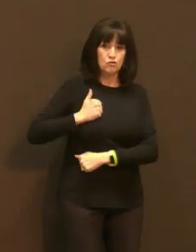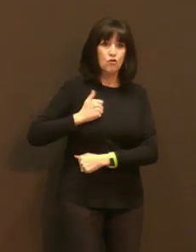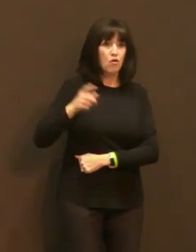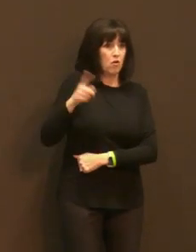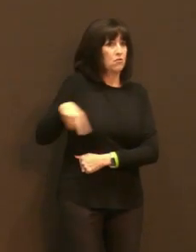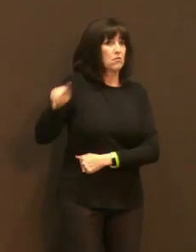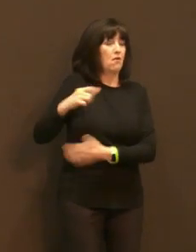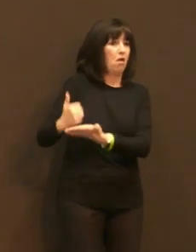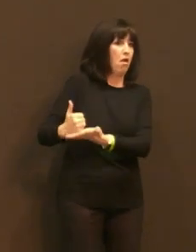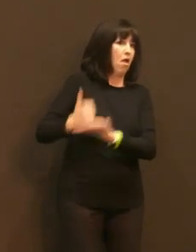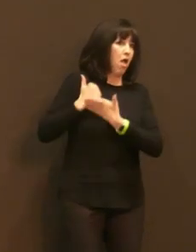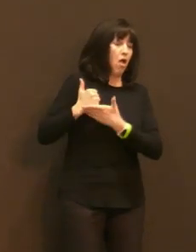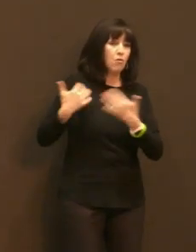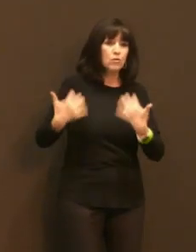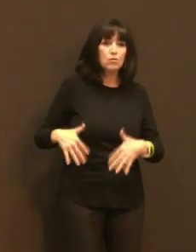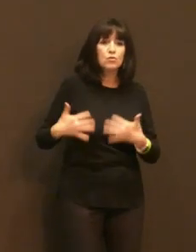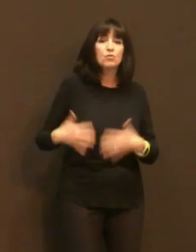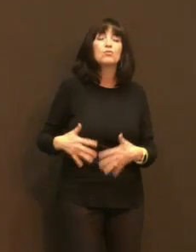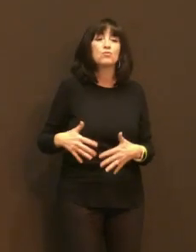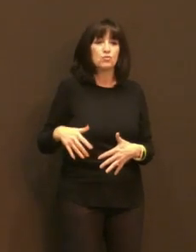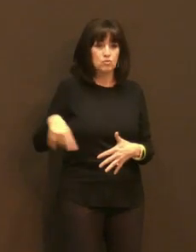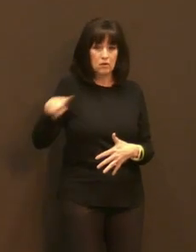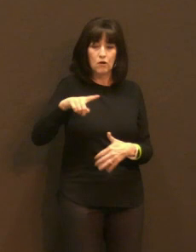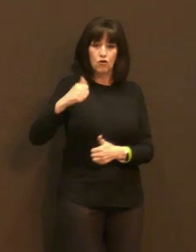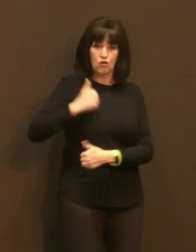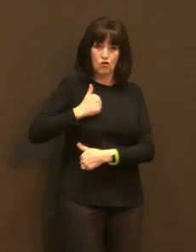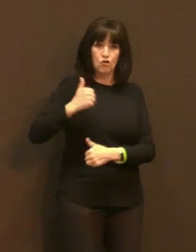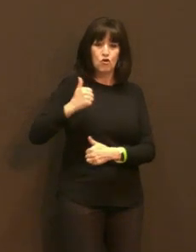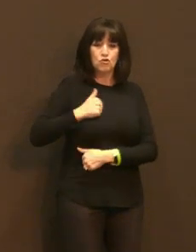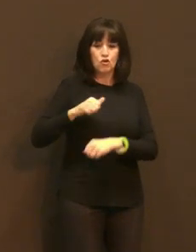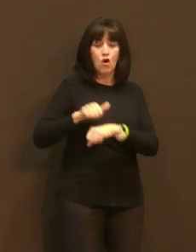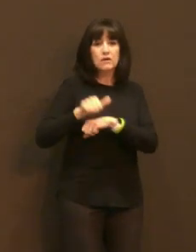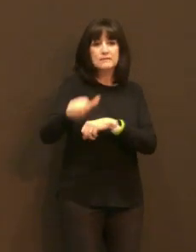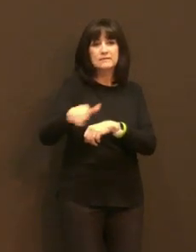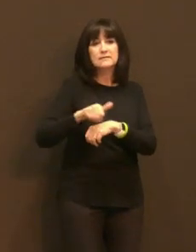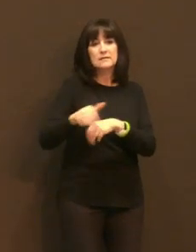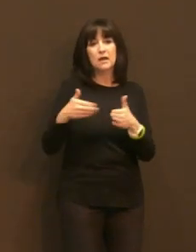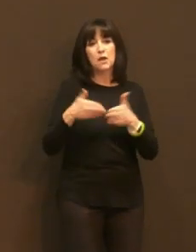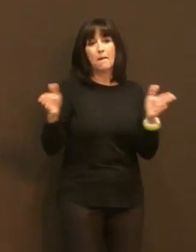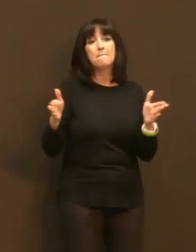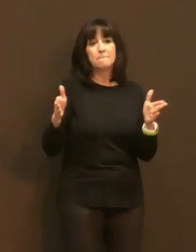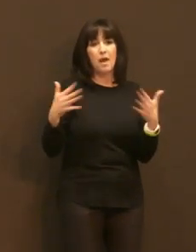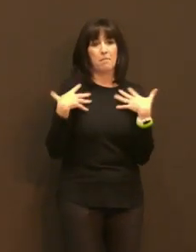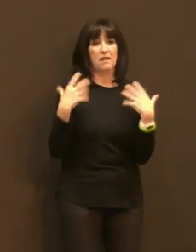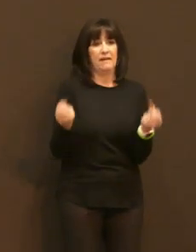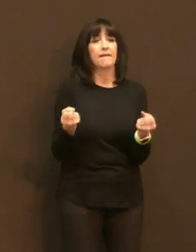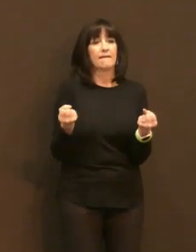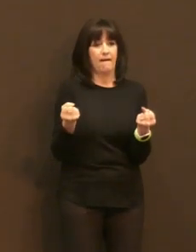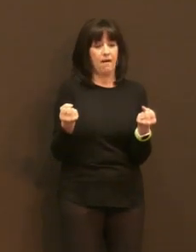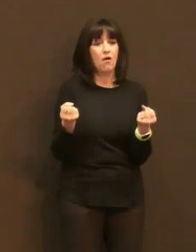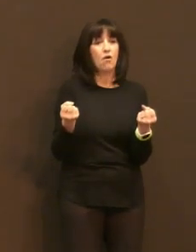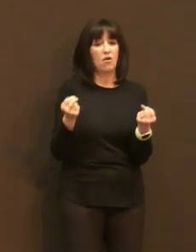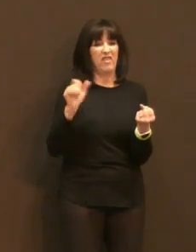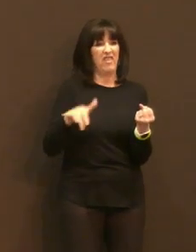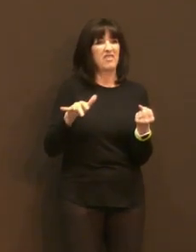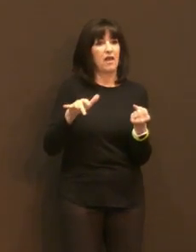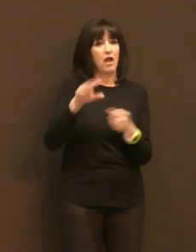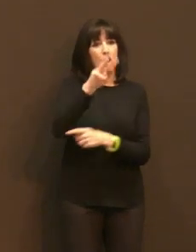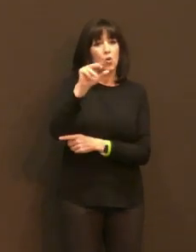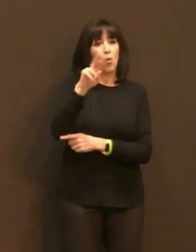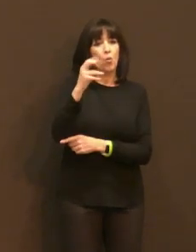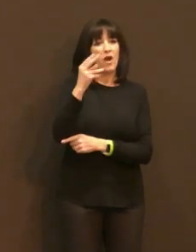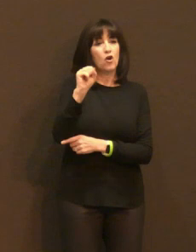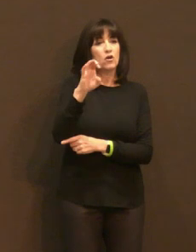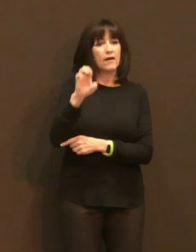the state. They have several Guard members down at the public health warehouse actually sorting the personal protective equipment as it comes in